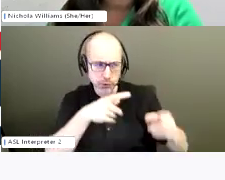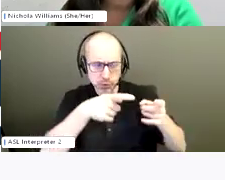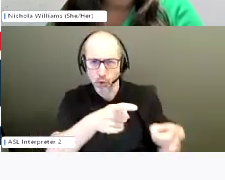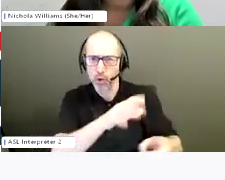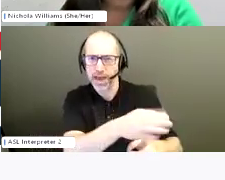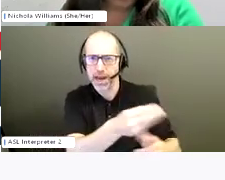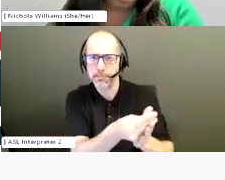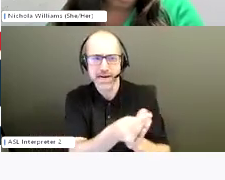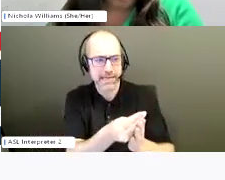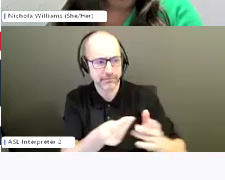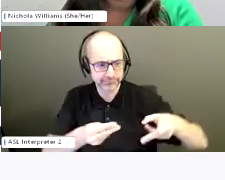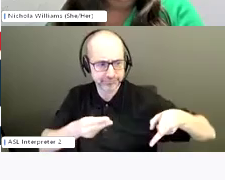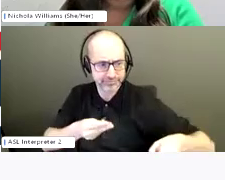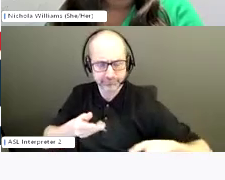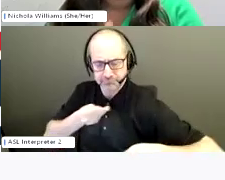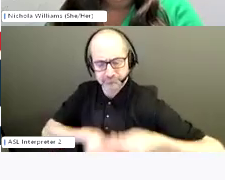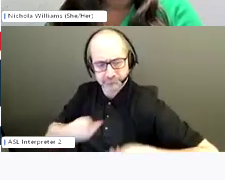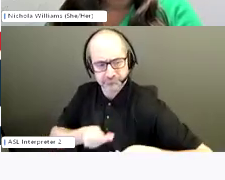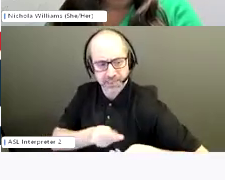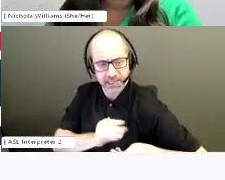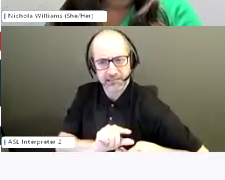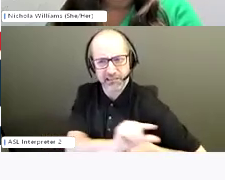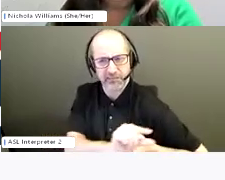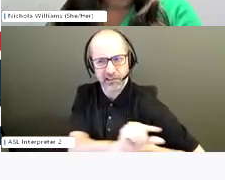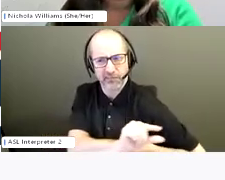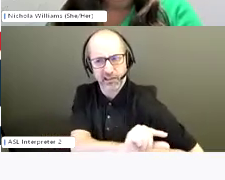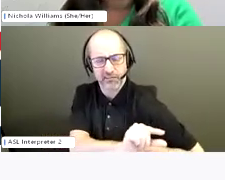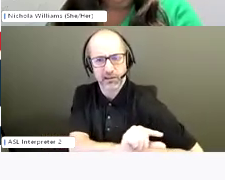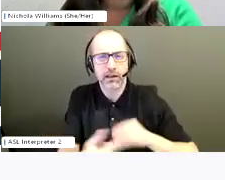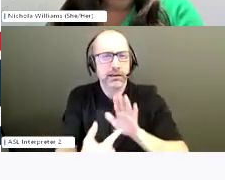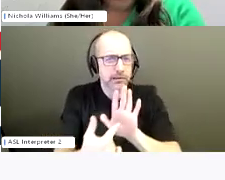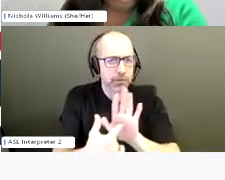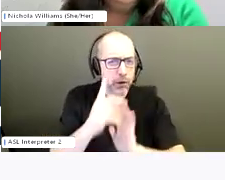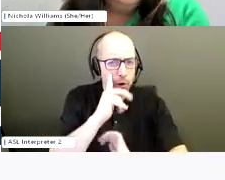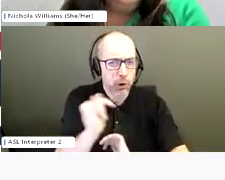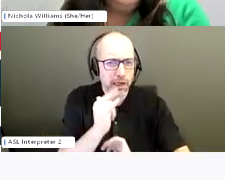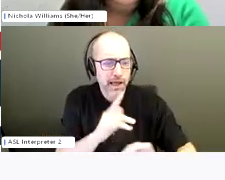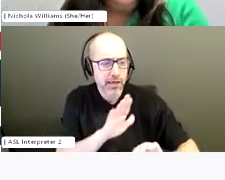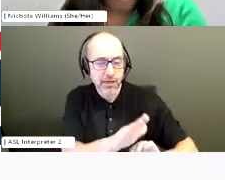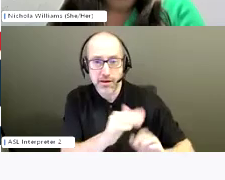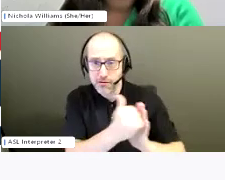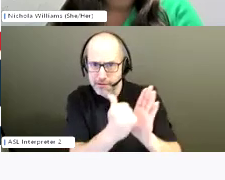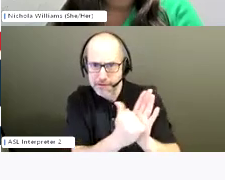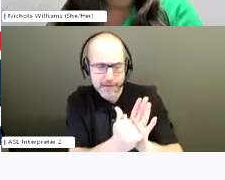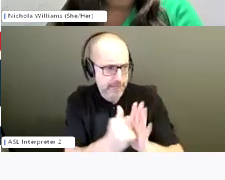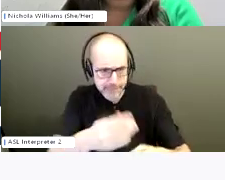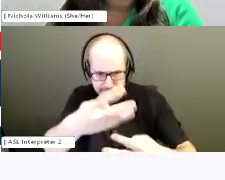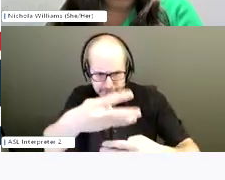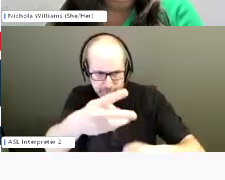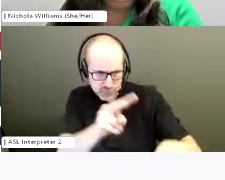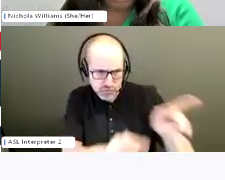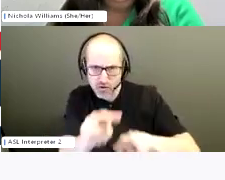financial resources and decision making. For example, they do it by monitoring or restricting all the survivor's